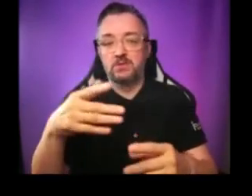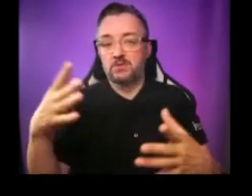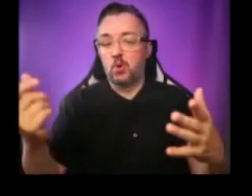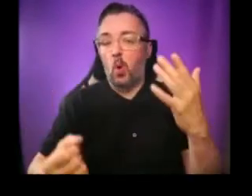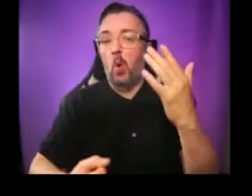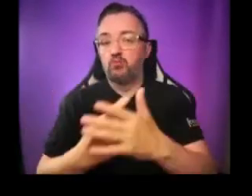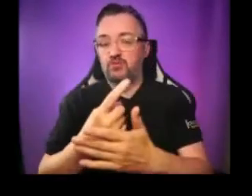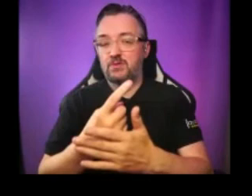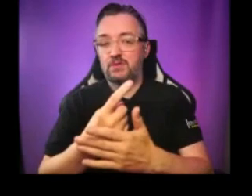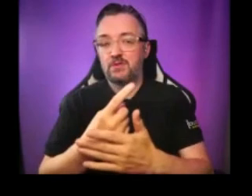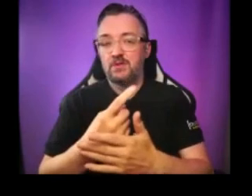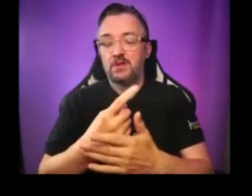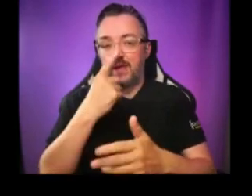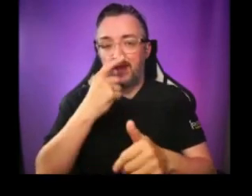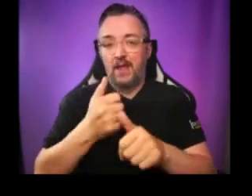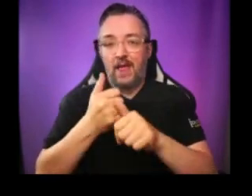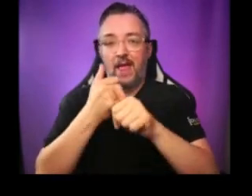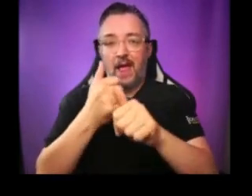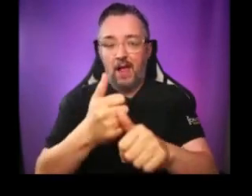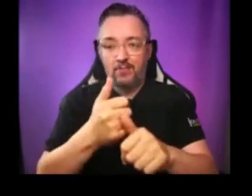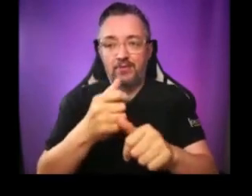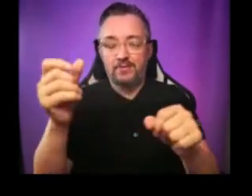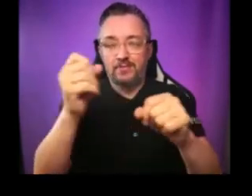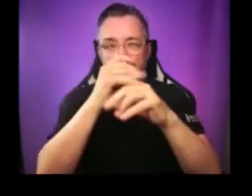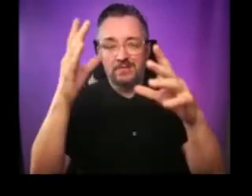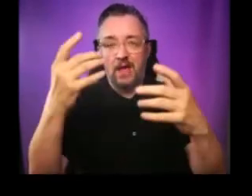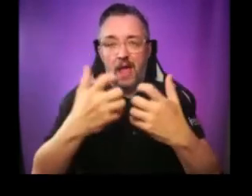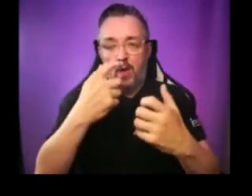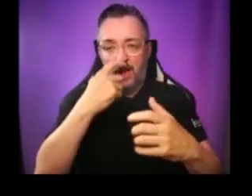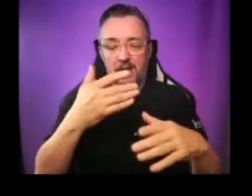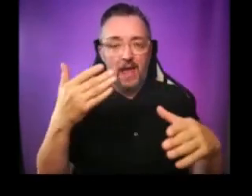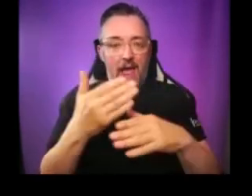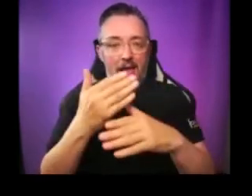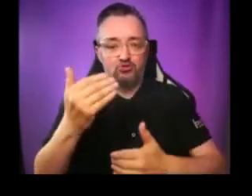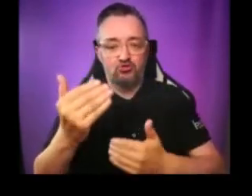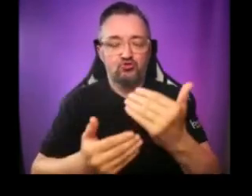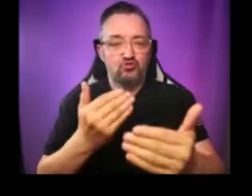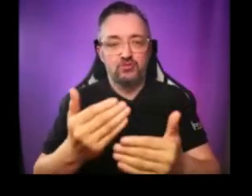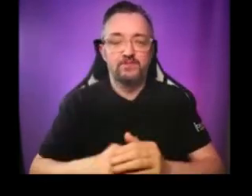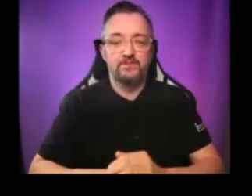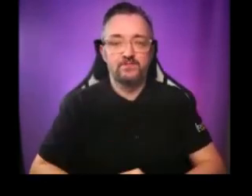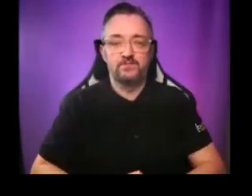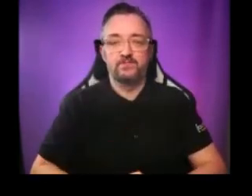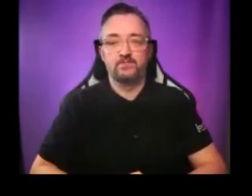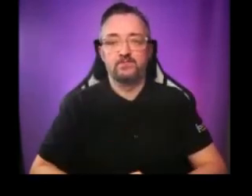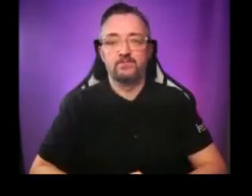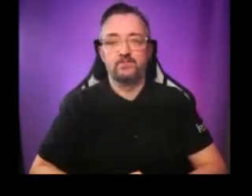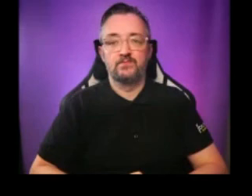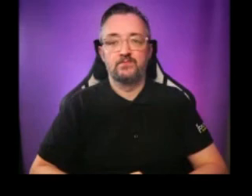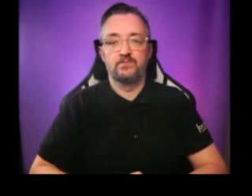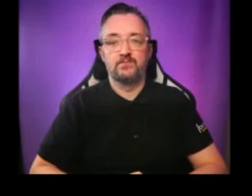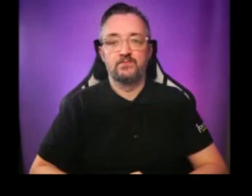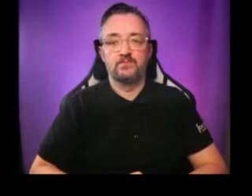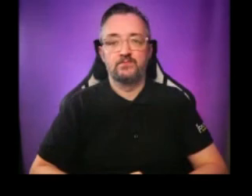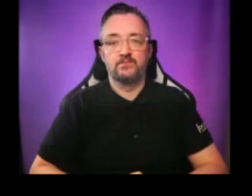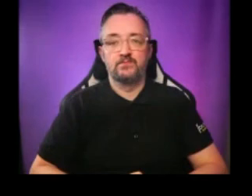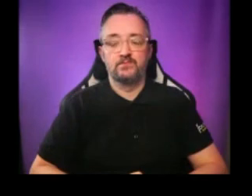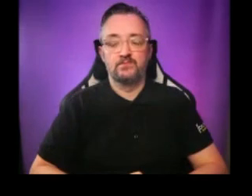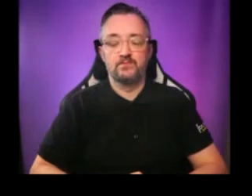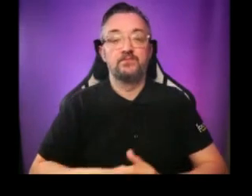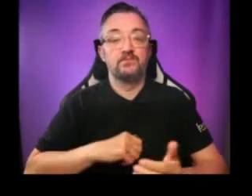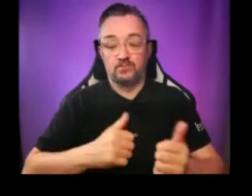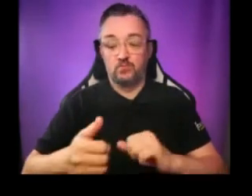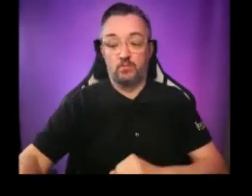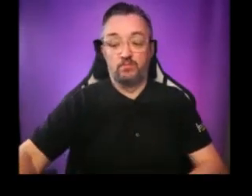to help give hope and thinking about what we can take action on to tip things in our favor, hopefully. Okay, so, and Anna, have